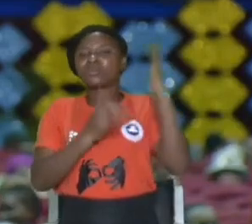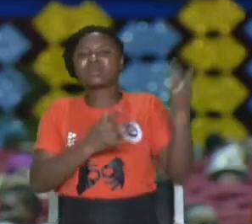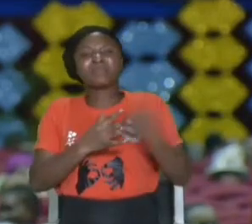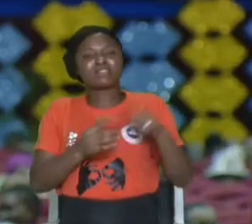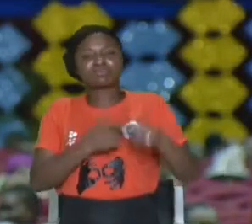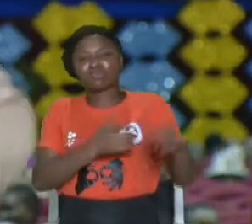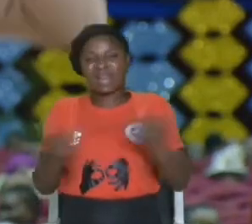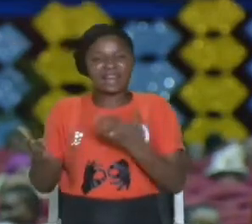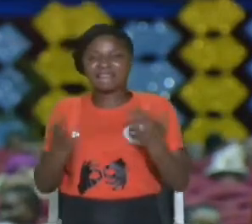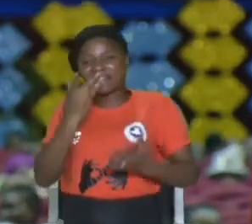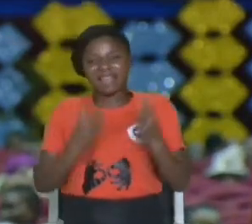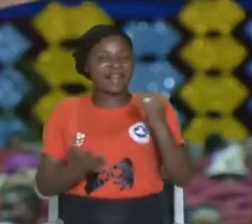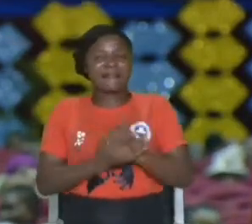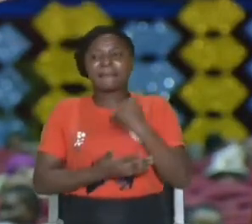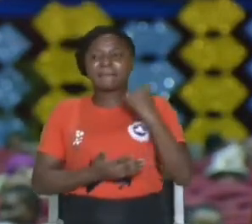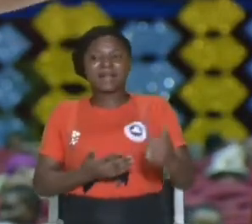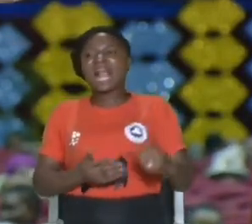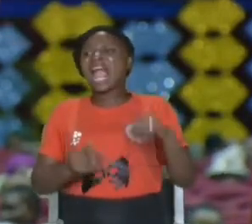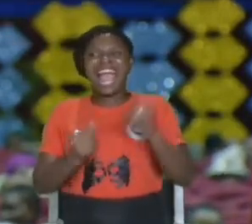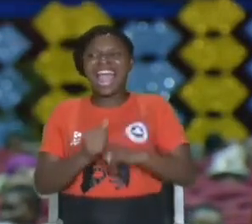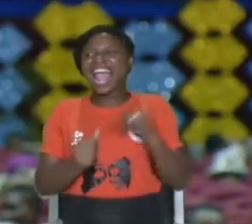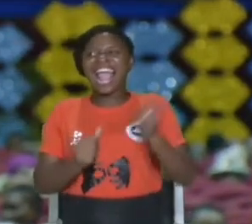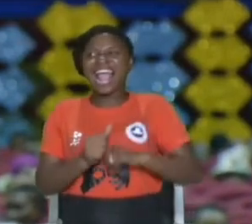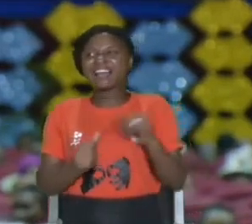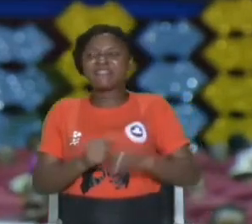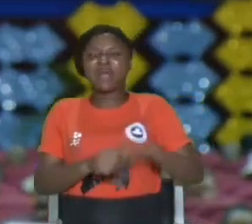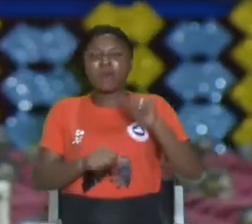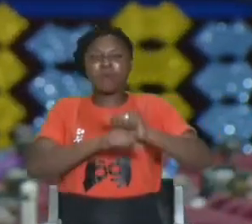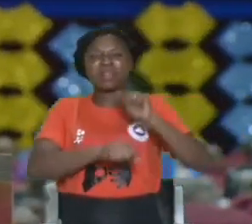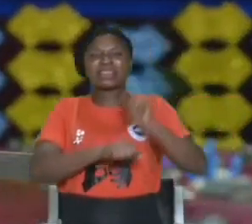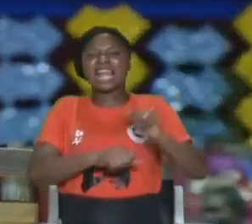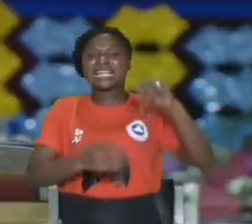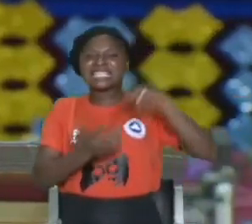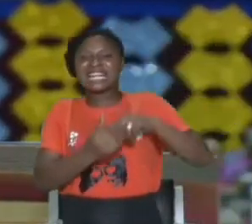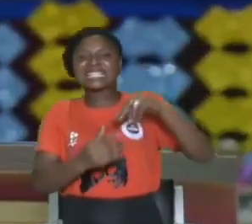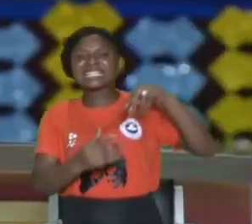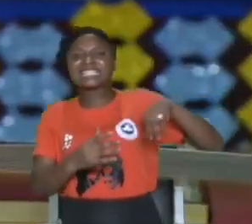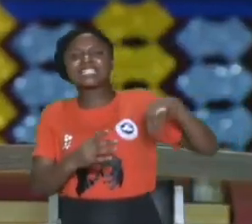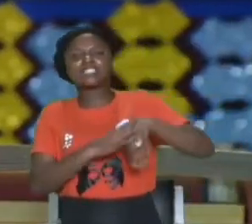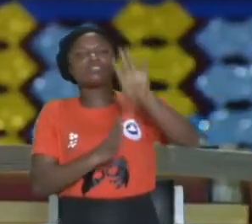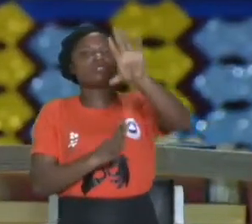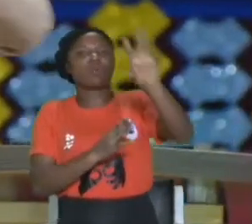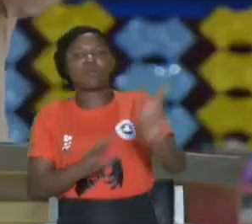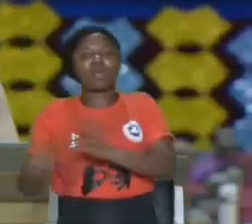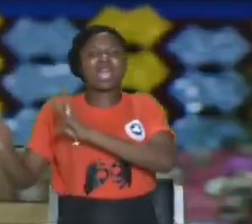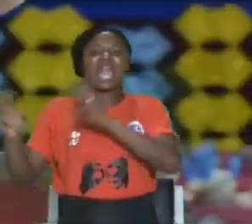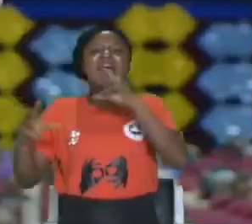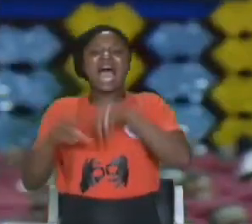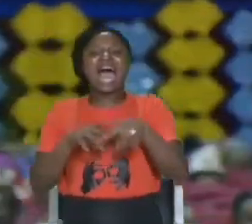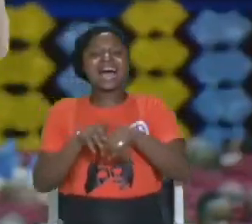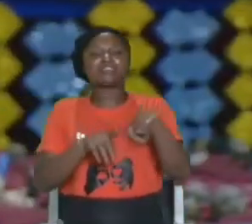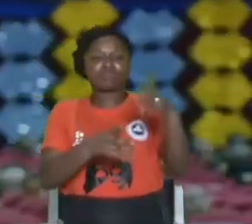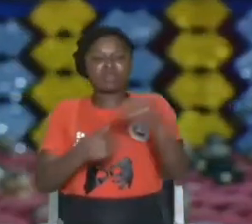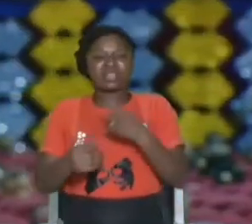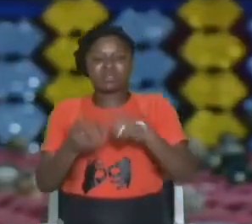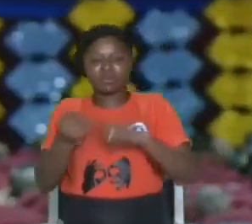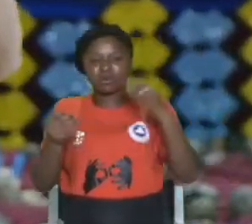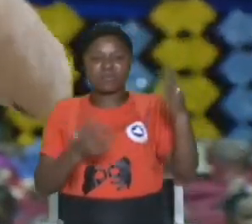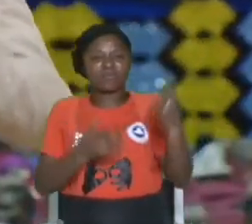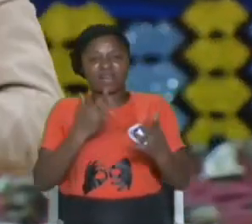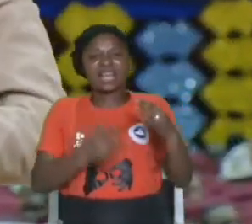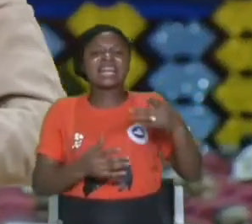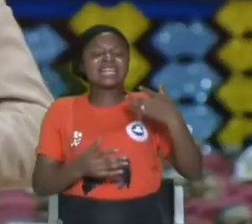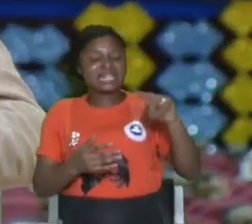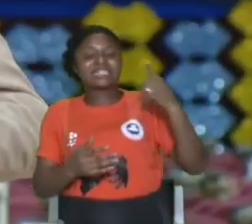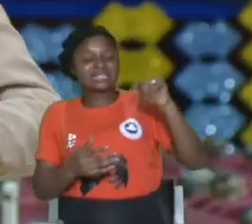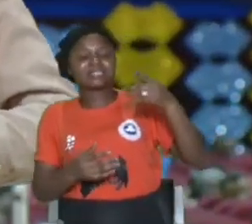fire. Every mountain standing in your way, as you receive the rod of fire, those mountains will begin to crumble